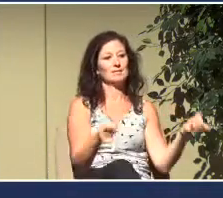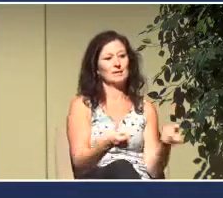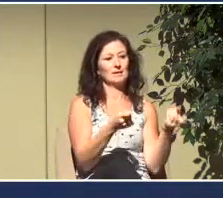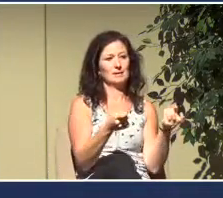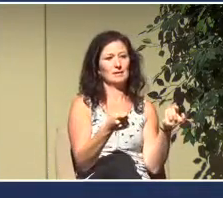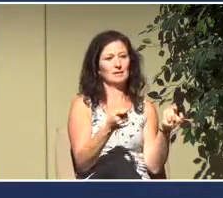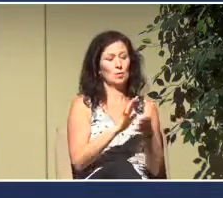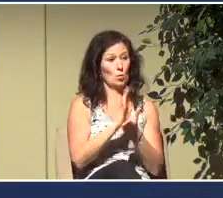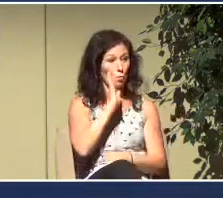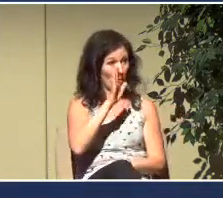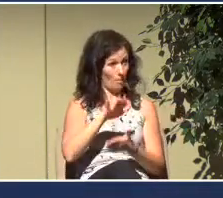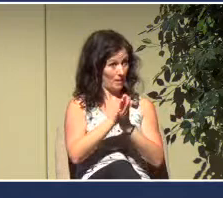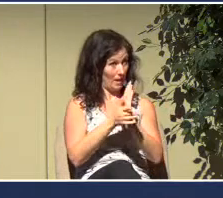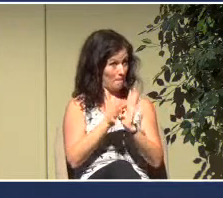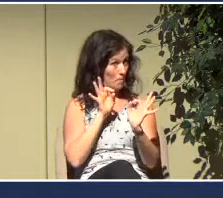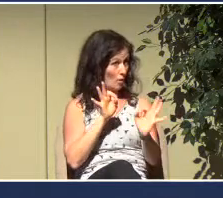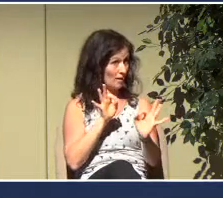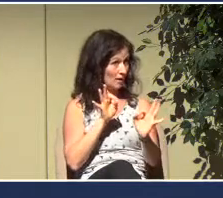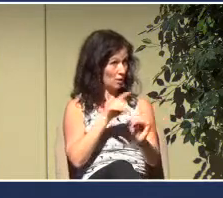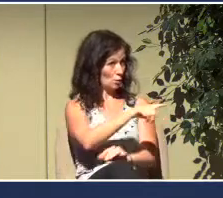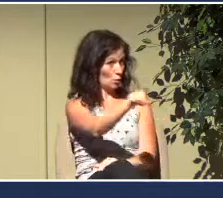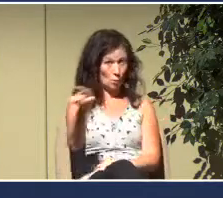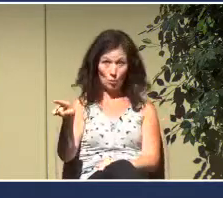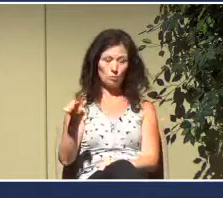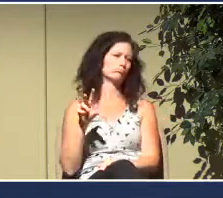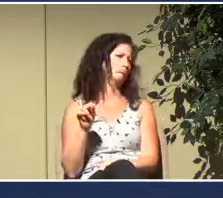No. We don't need to.